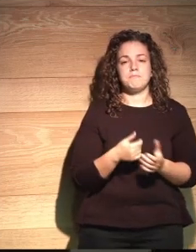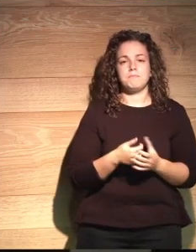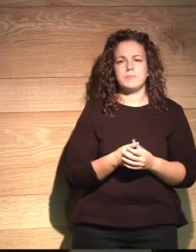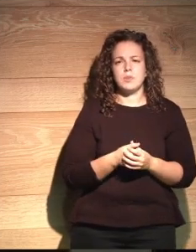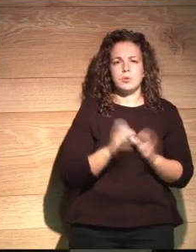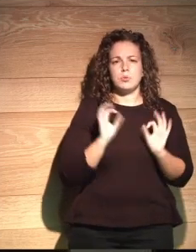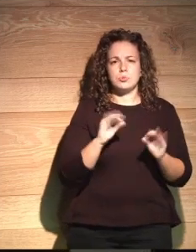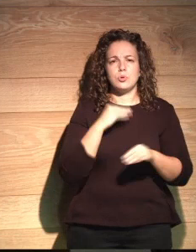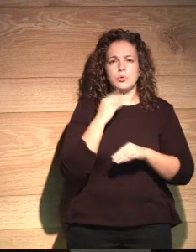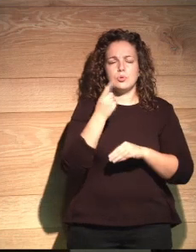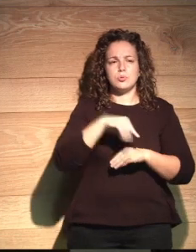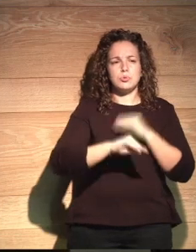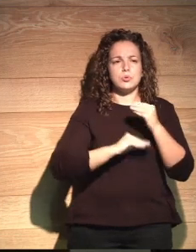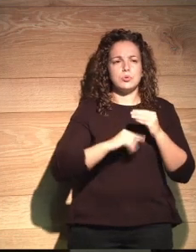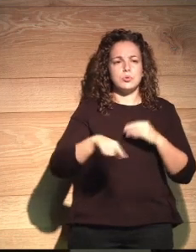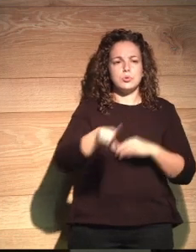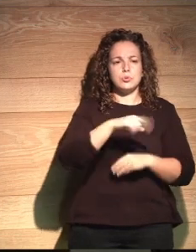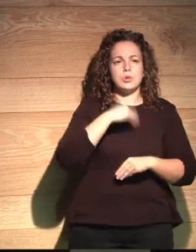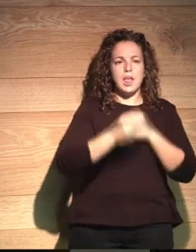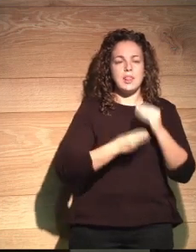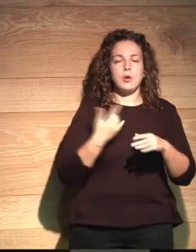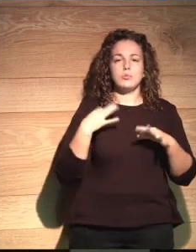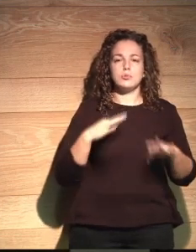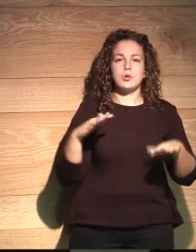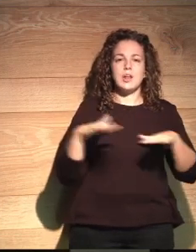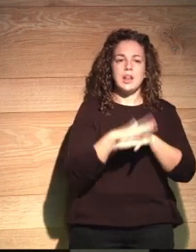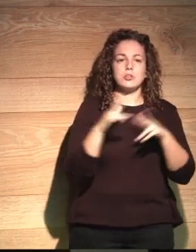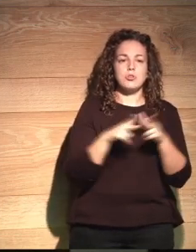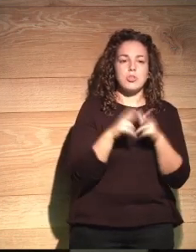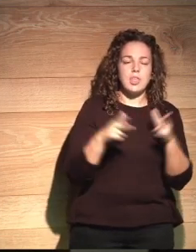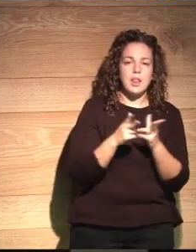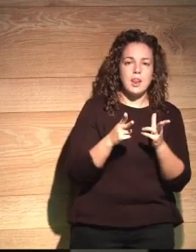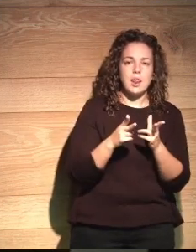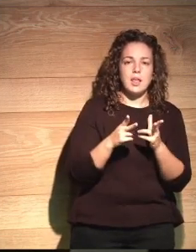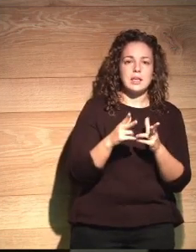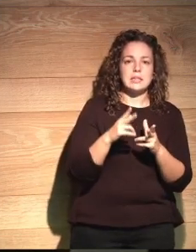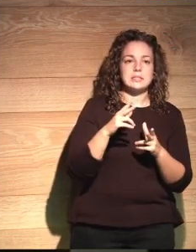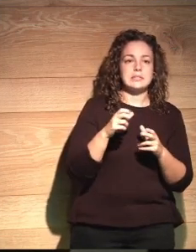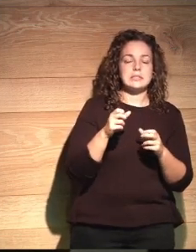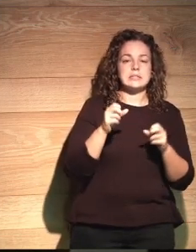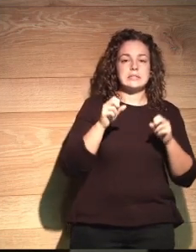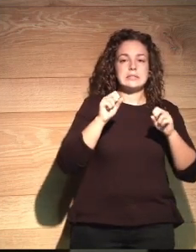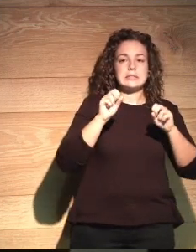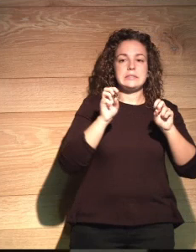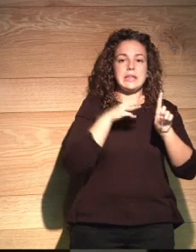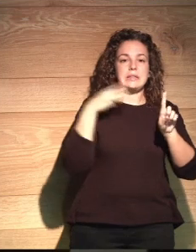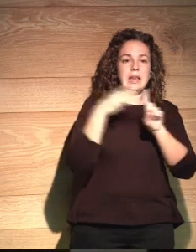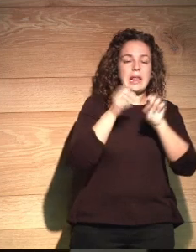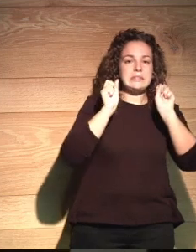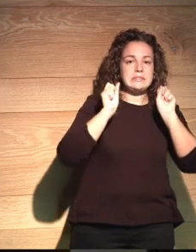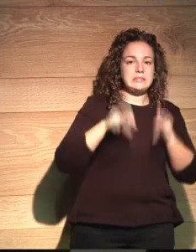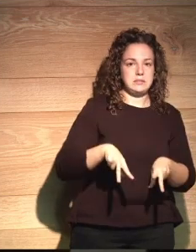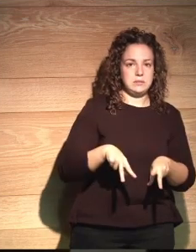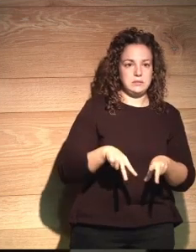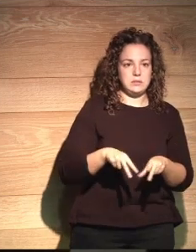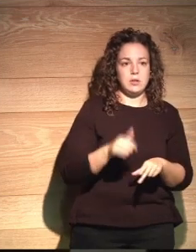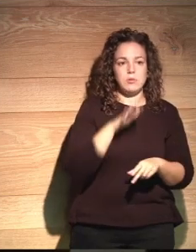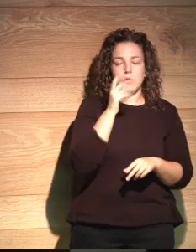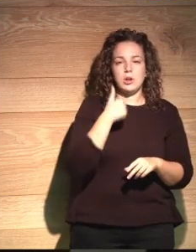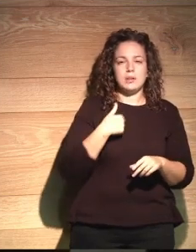ever made social network or telecommunication network, non-internet telecommunication network. And we used it in order to understand communities and